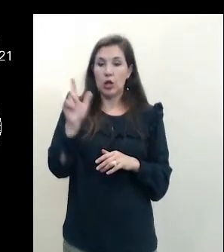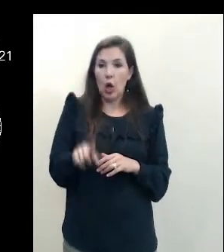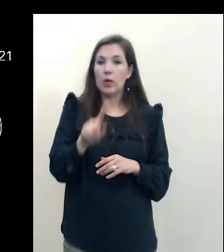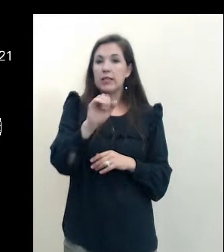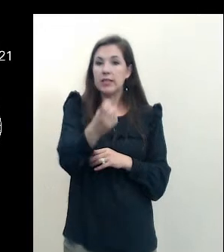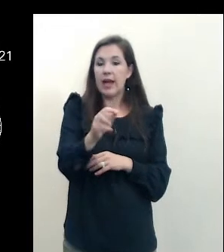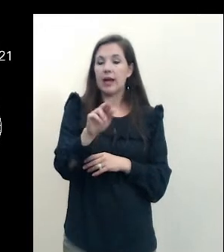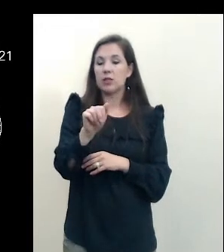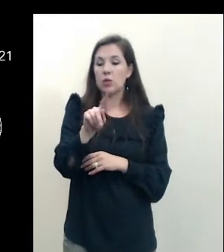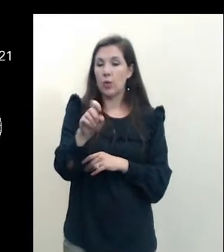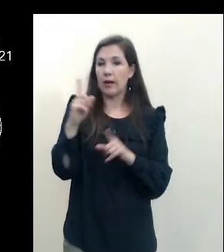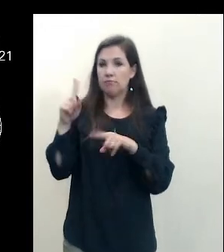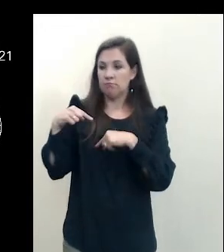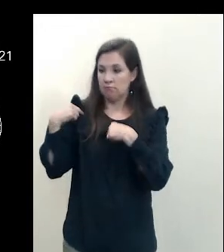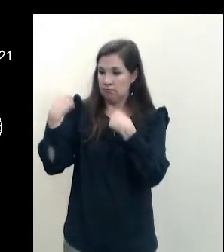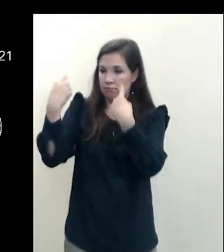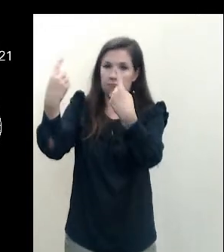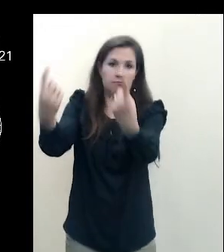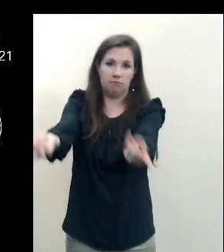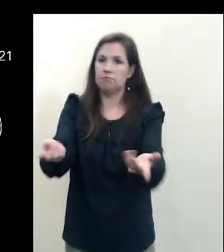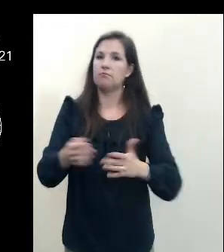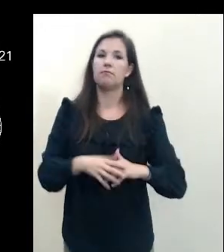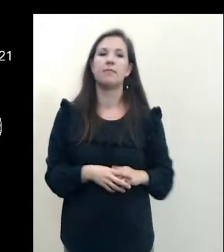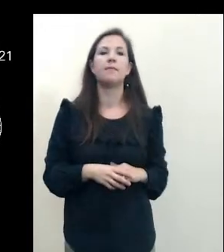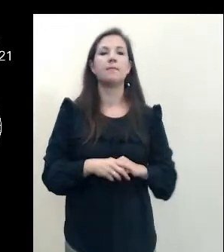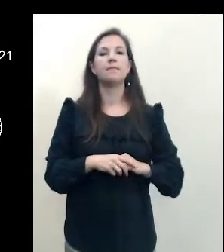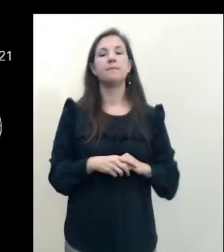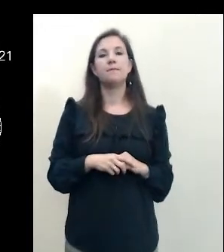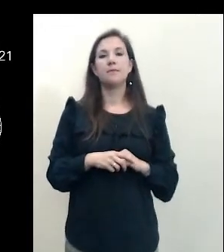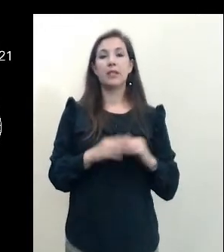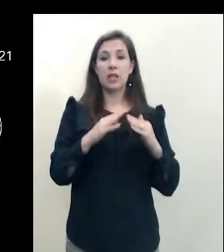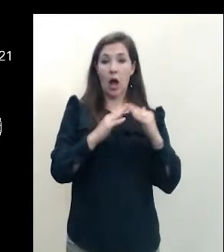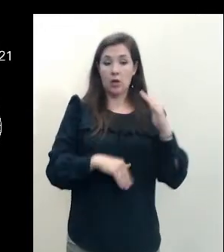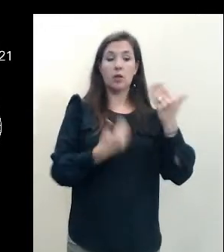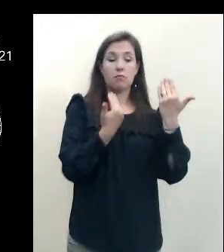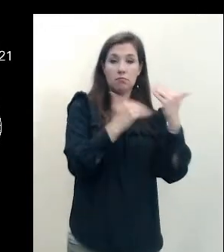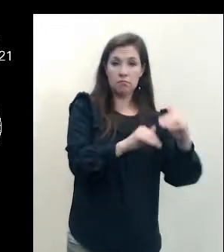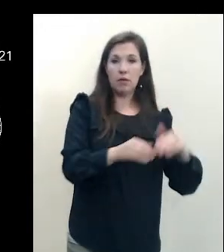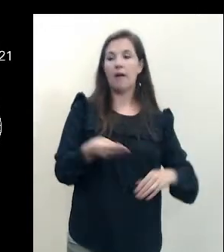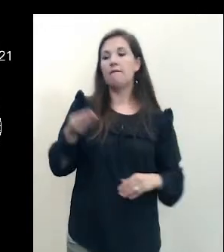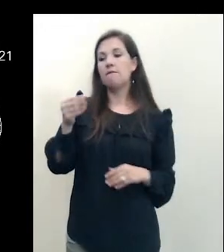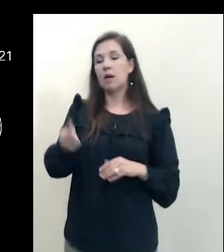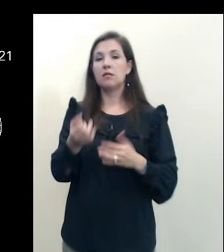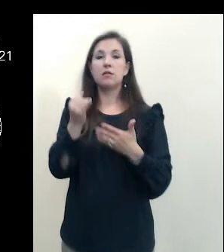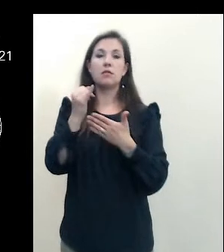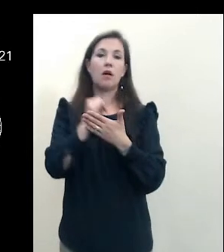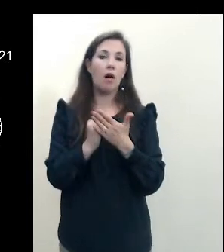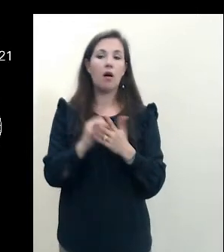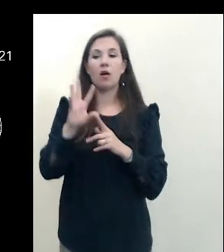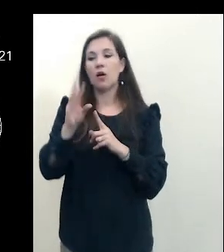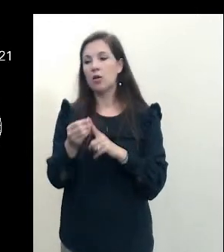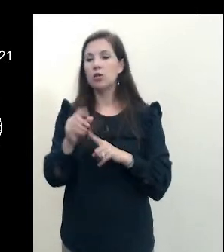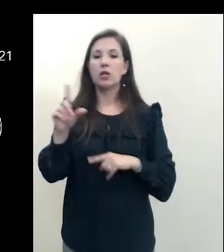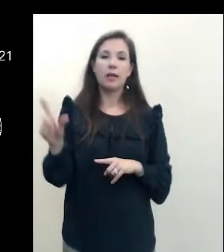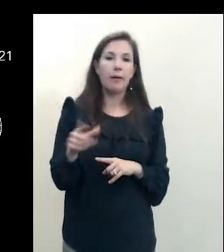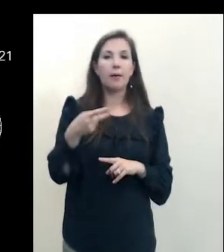stays under the New York State tax cap. It funds the people's mandates like libraries, arts and cultural institutions, parks, and we're also